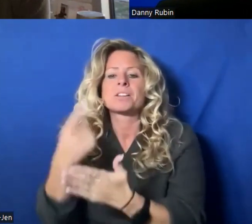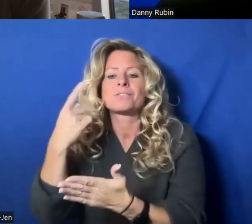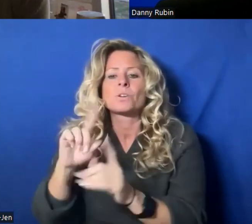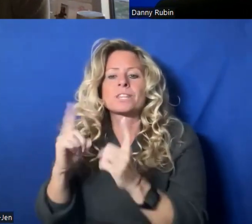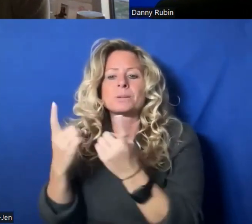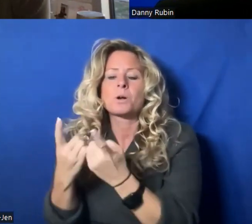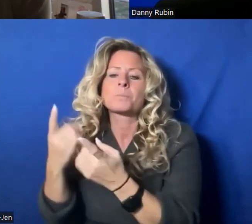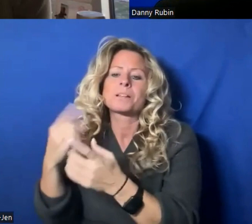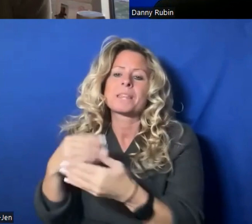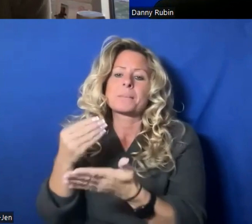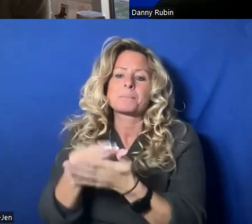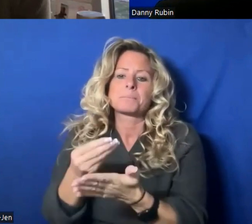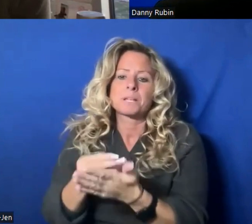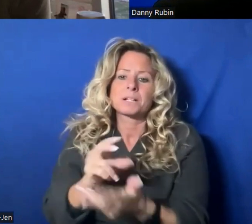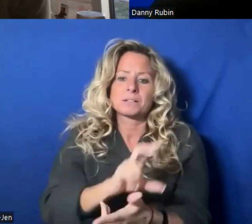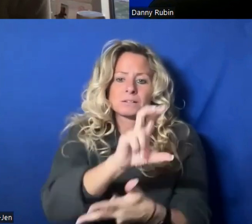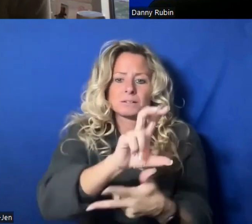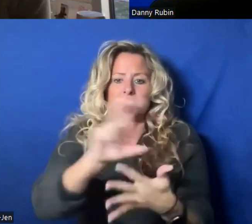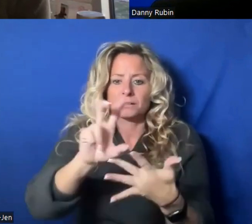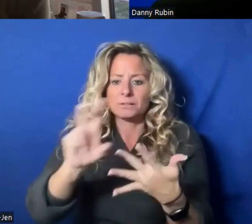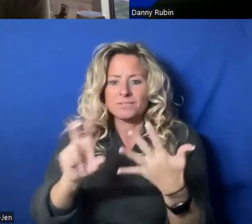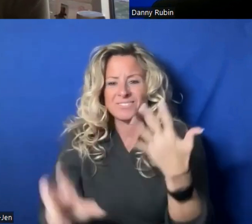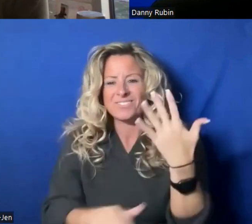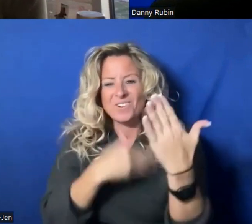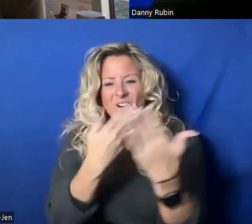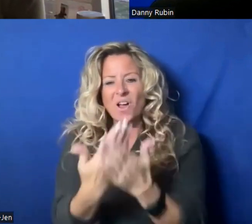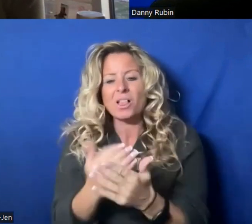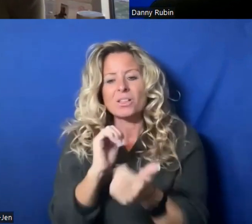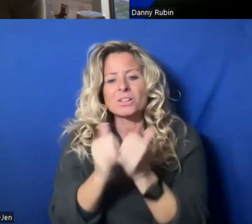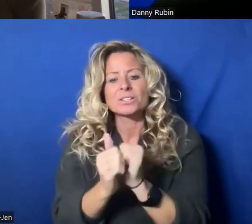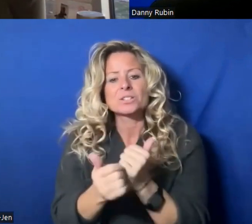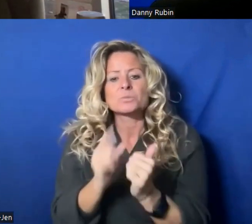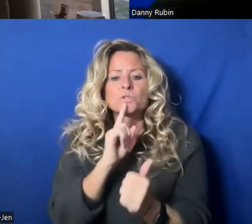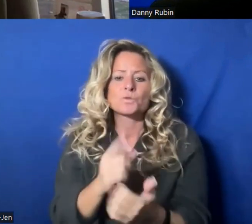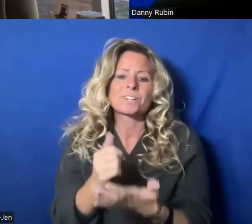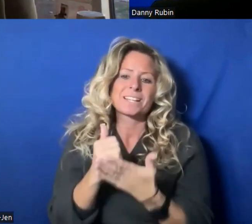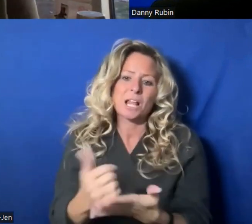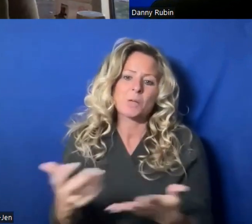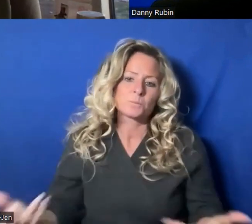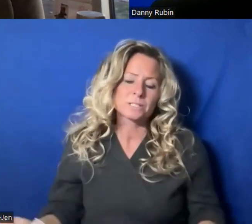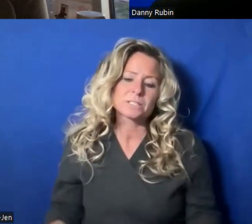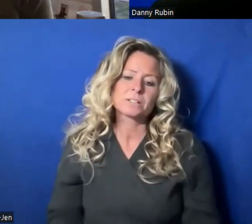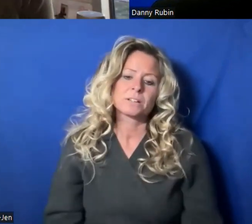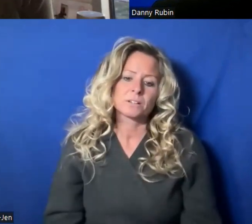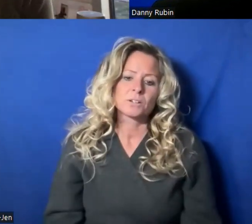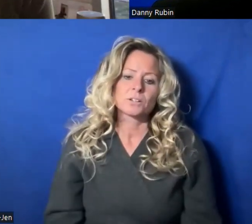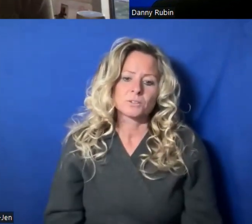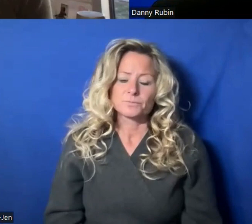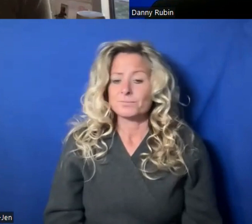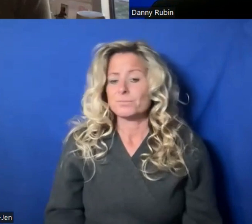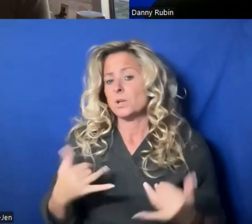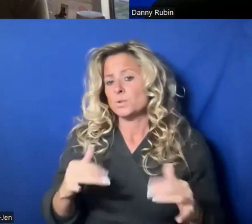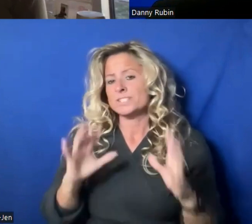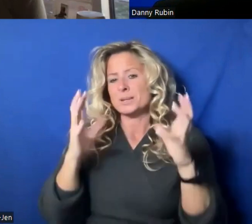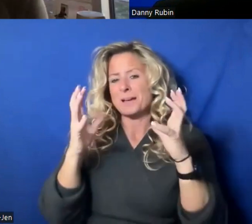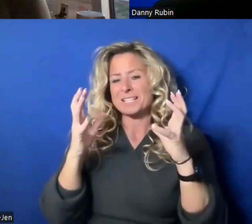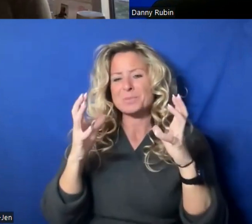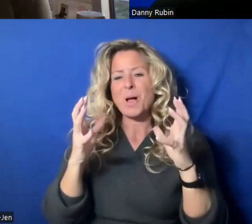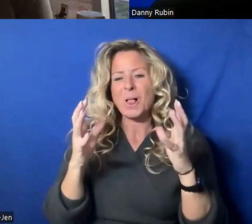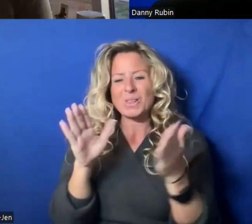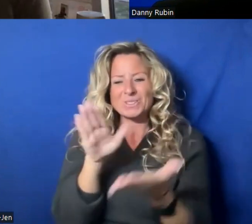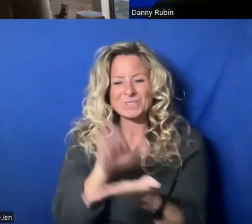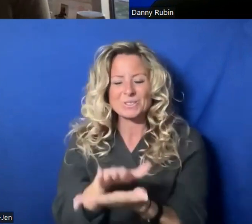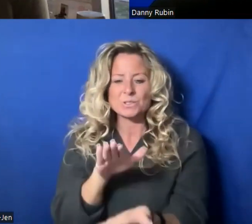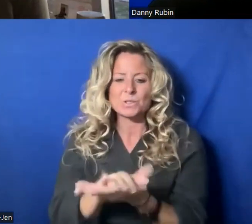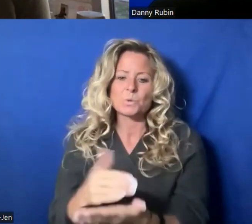money is evenly distributed against for all sports. So it definitely helps. We are still a basketball school. We have a